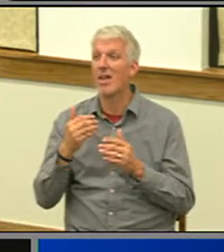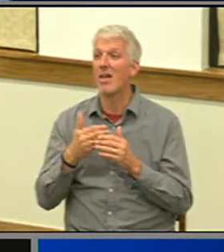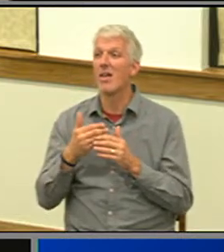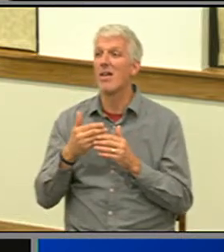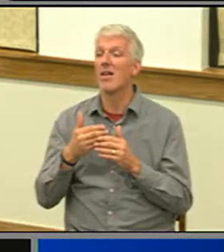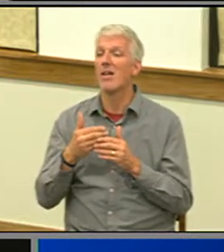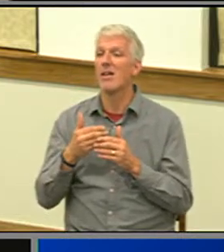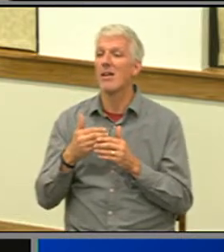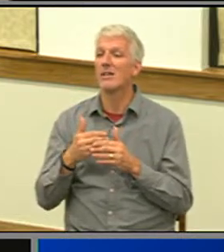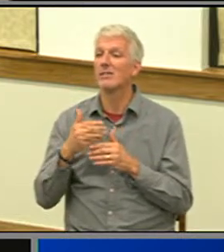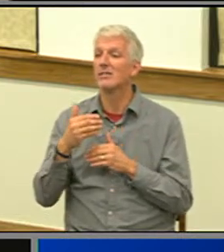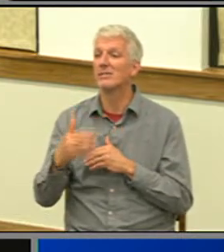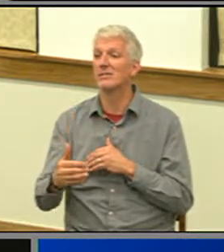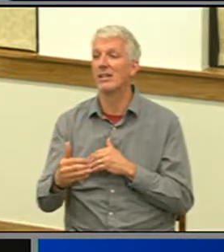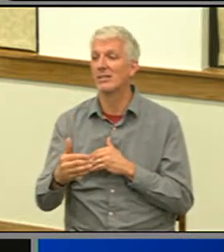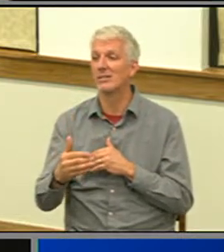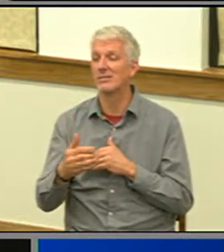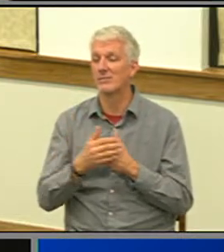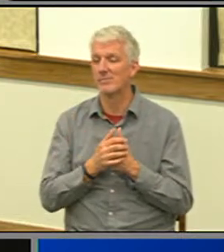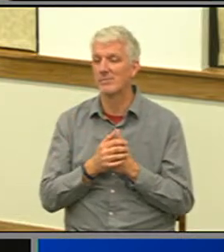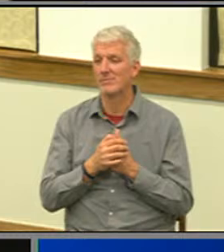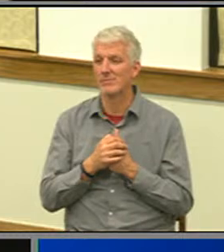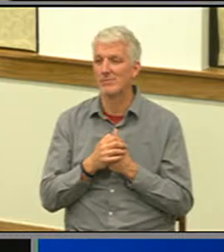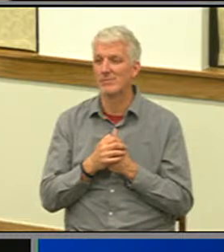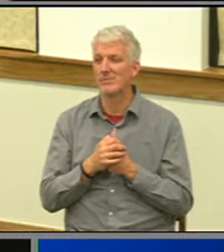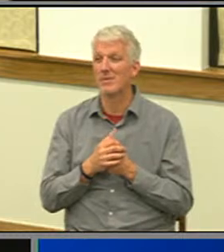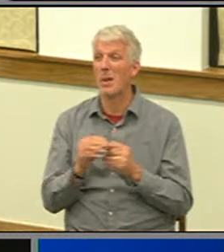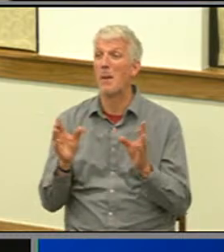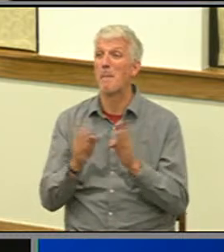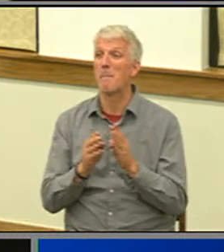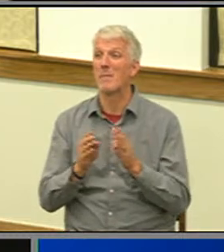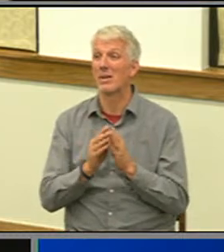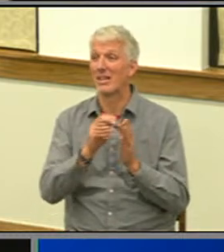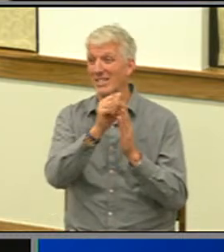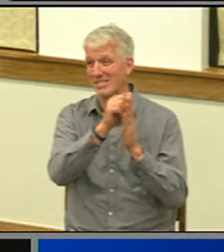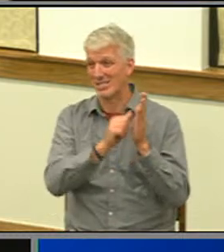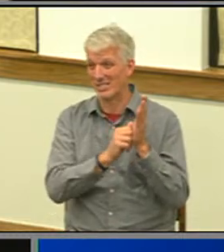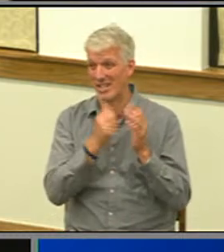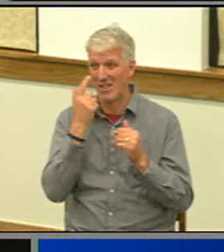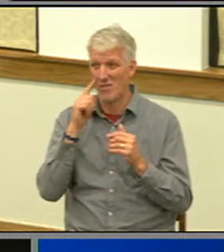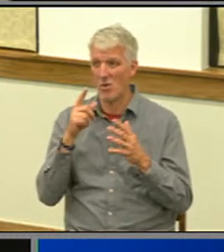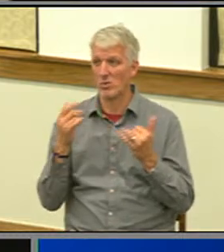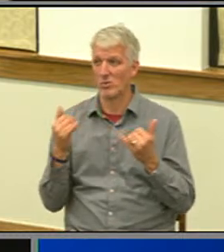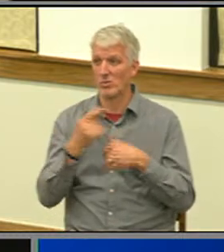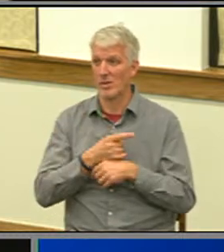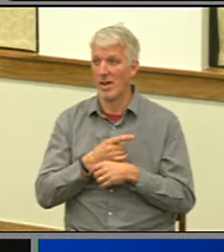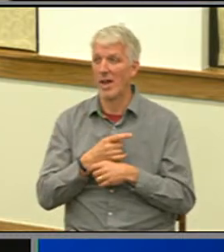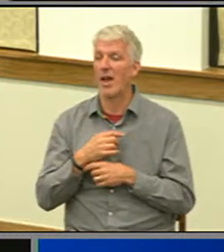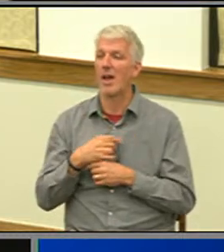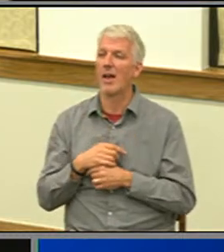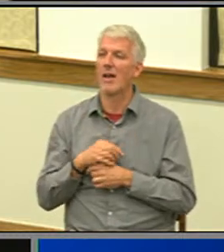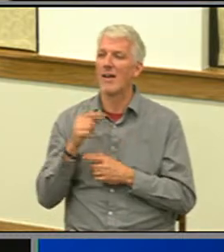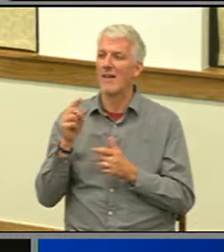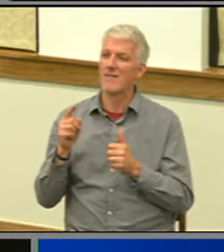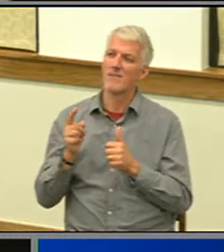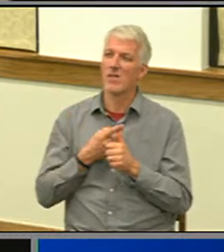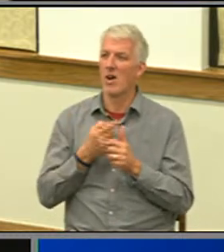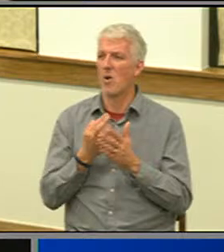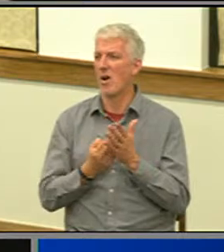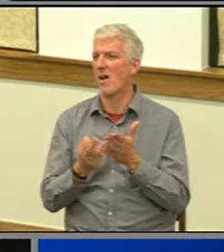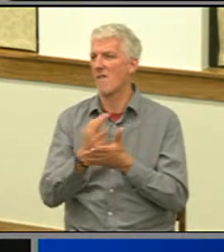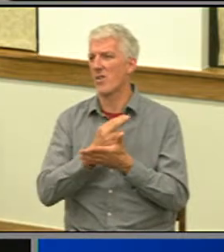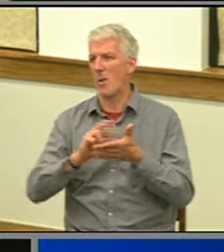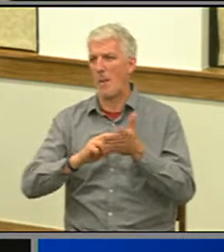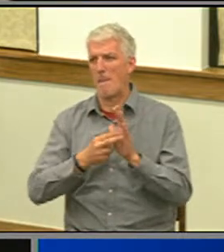Next, I'll touch a little bit upon the meeting agenda for today. First, we'll go over the project